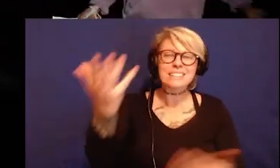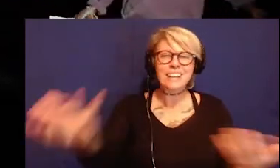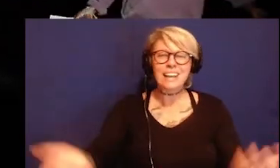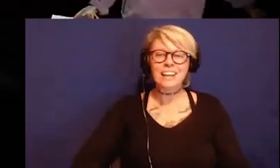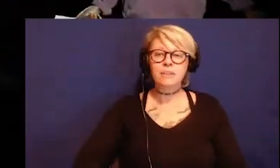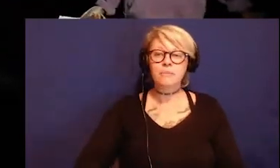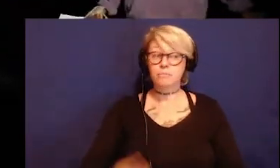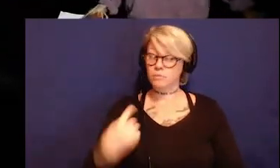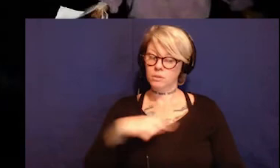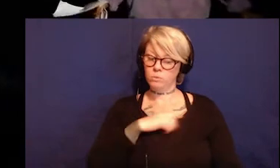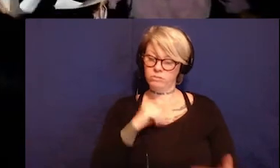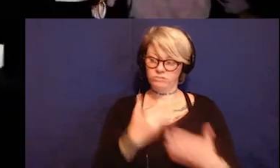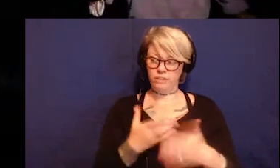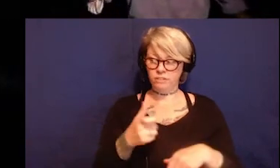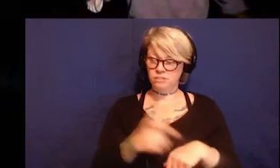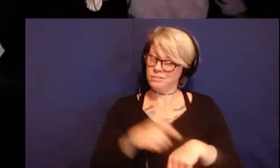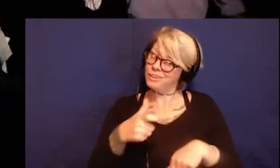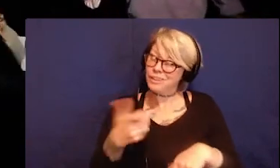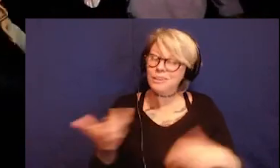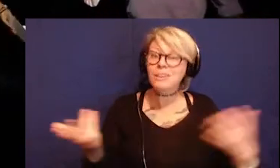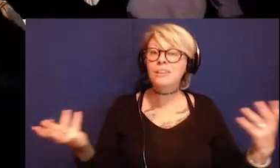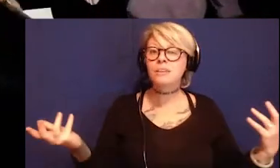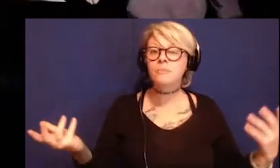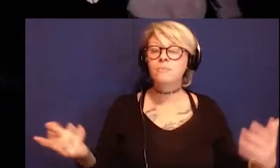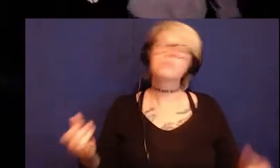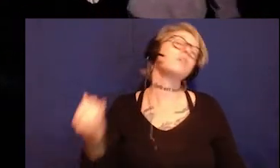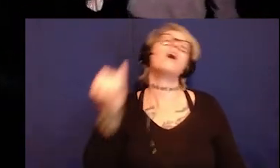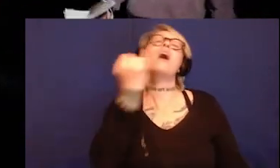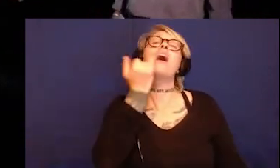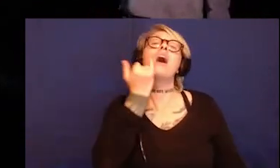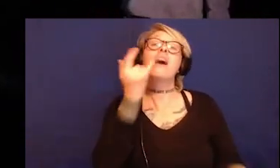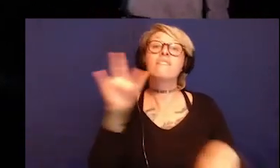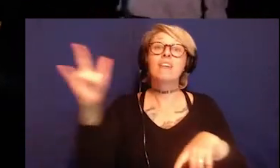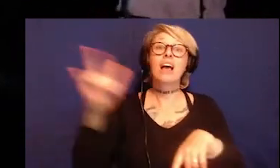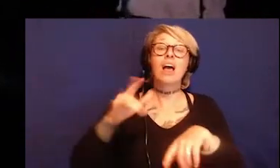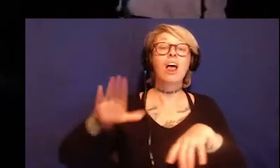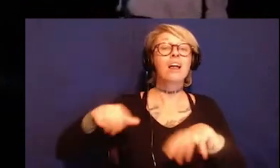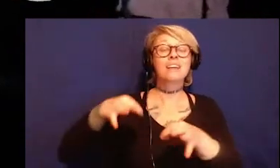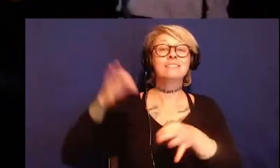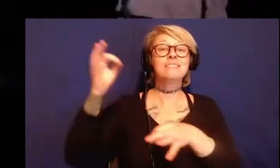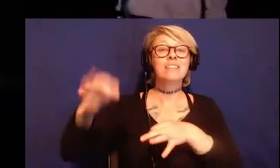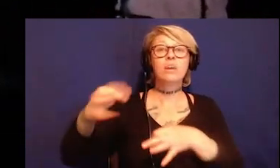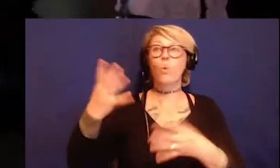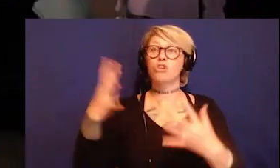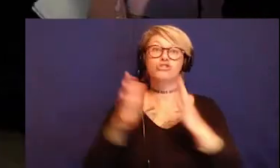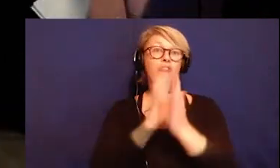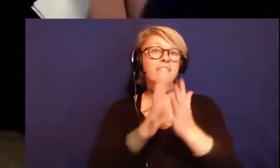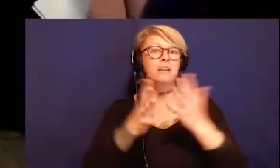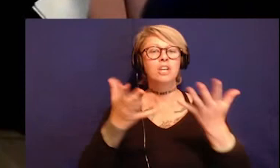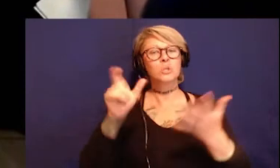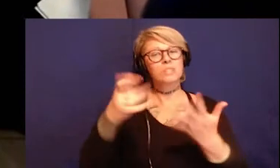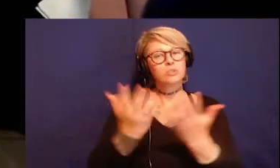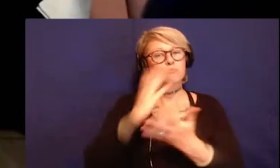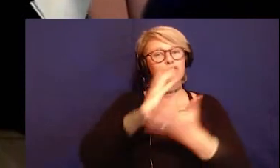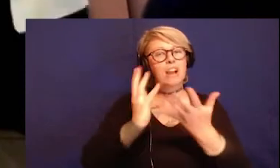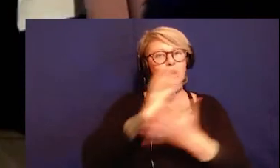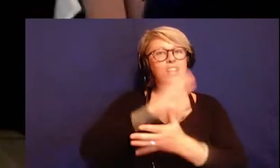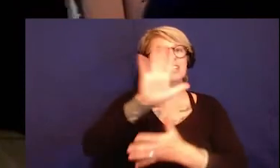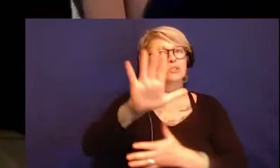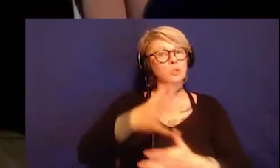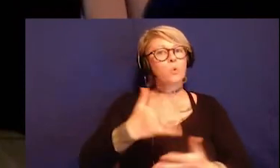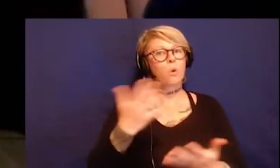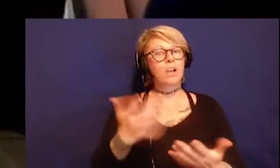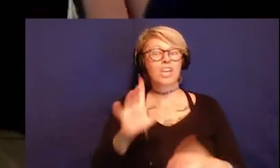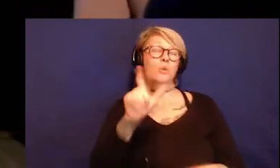still got here on time, didn't we? What if the flight hadn't been delayed? What if there was traffic? You need to prioritize your tasks. You have to